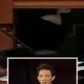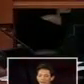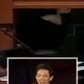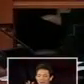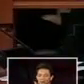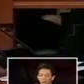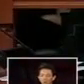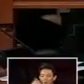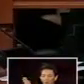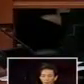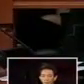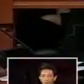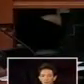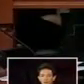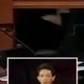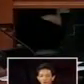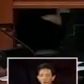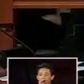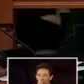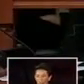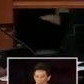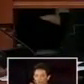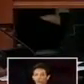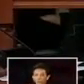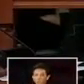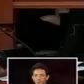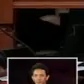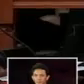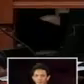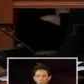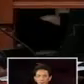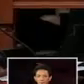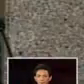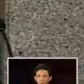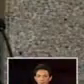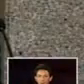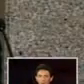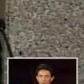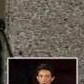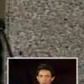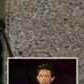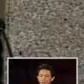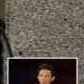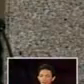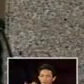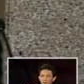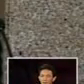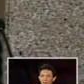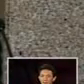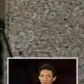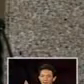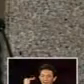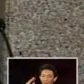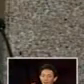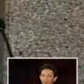impeachment the confidentiality is still obtained your honor and that was made succinctly clear in this topic in the Arab case